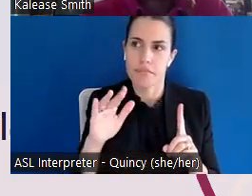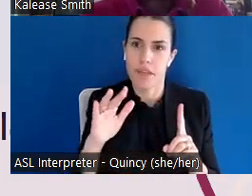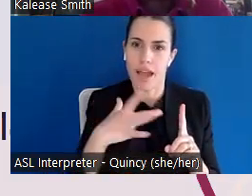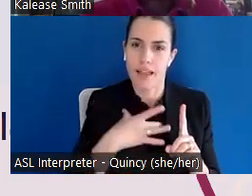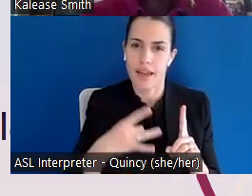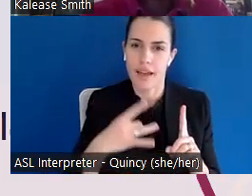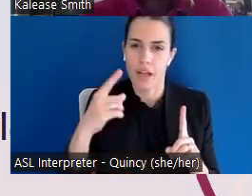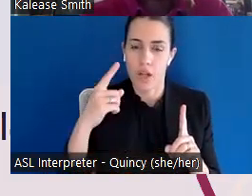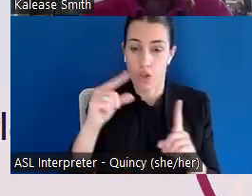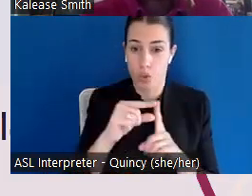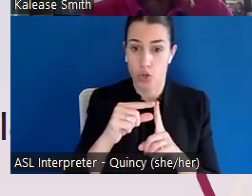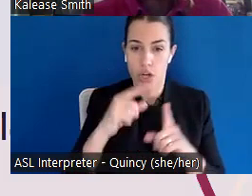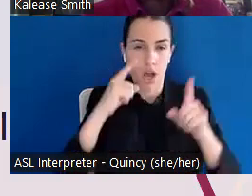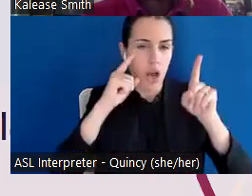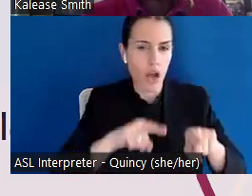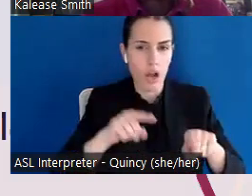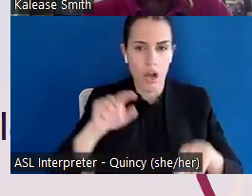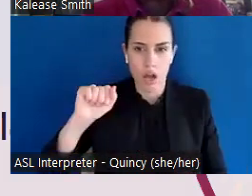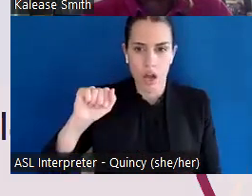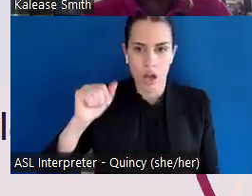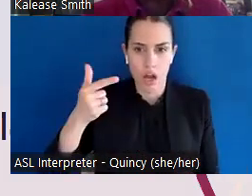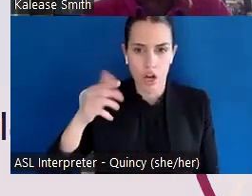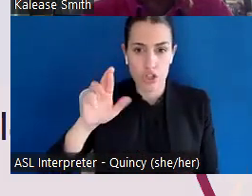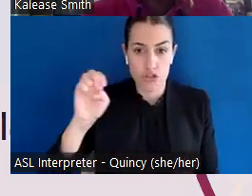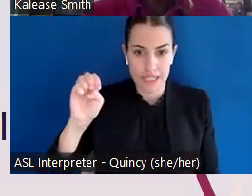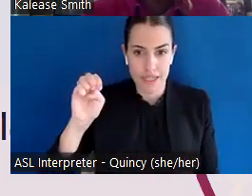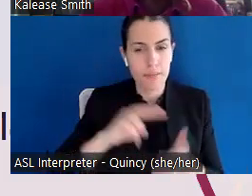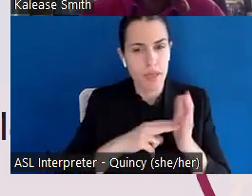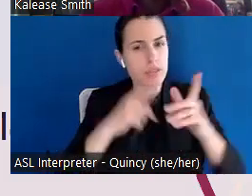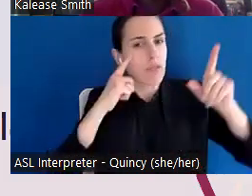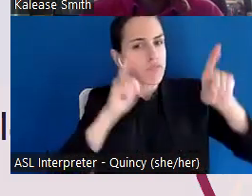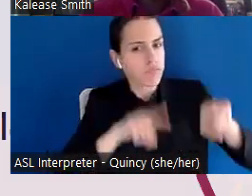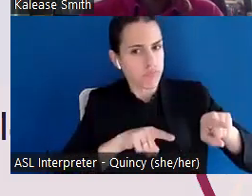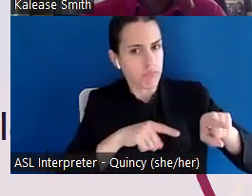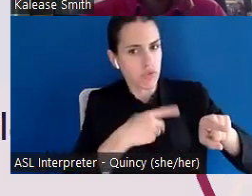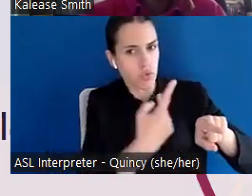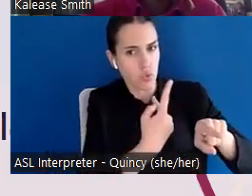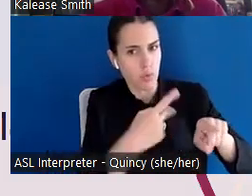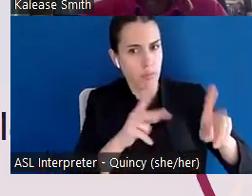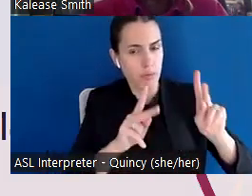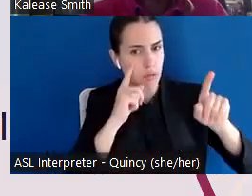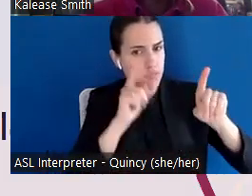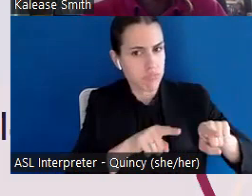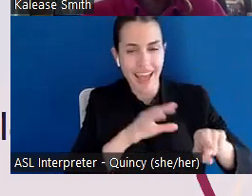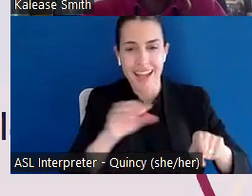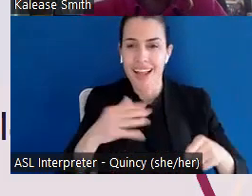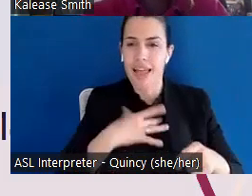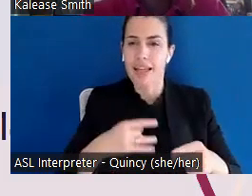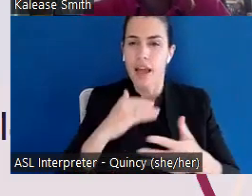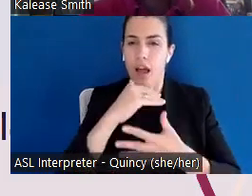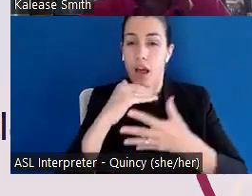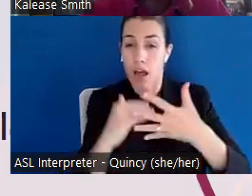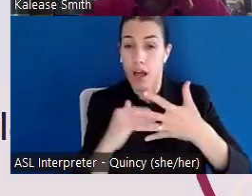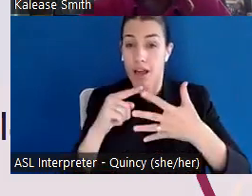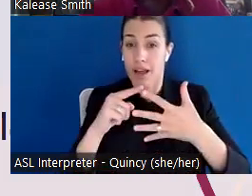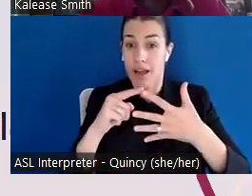word agreement, like an agreement between two people. And I like the word reversible, right? Because